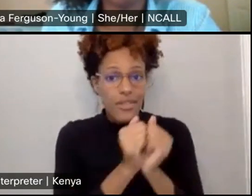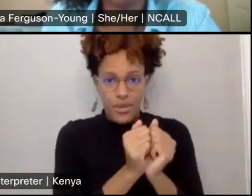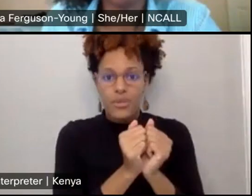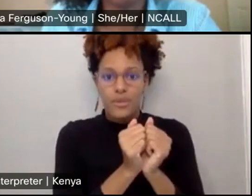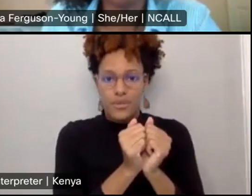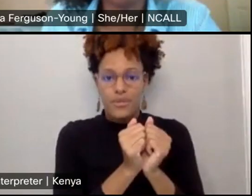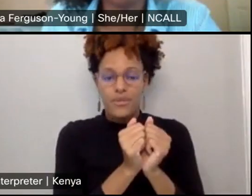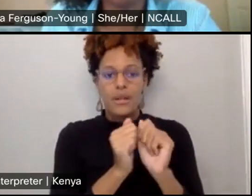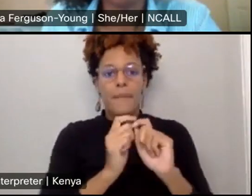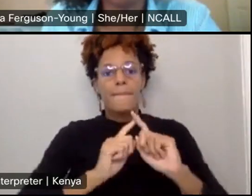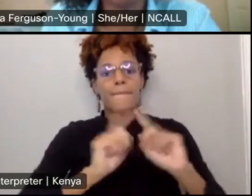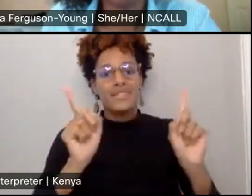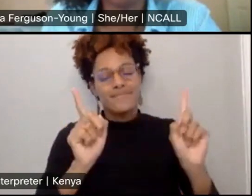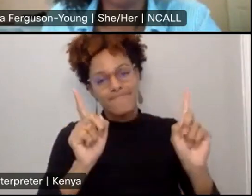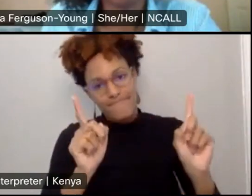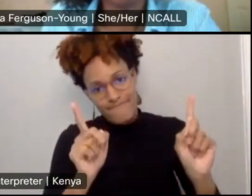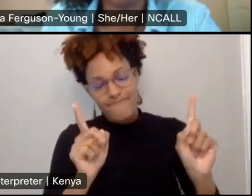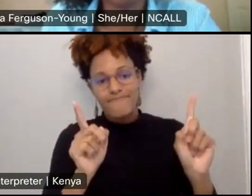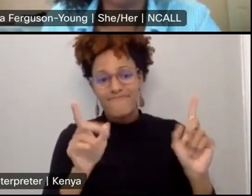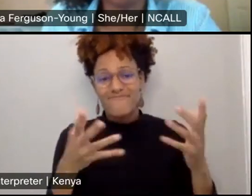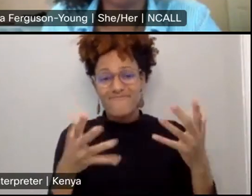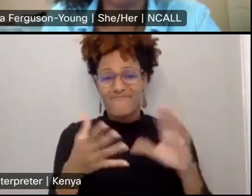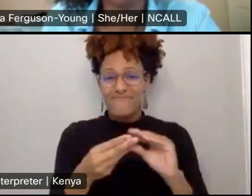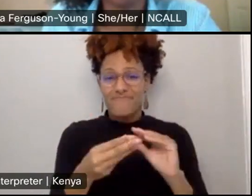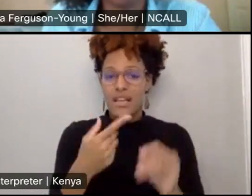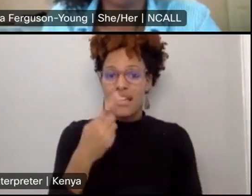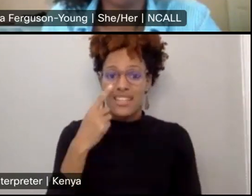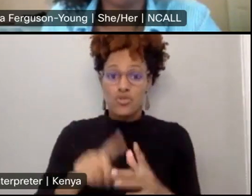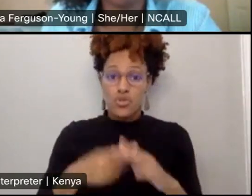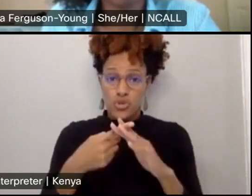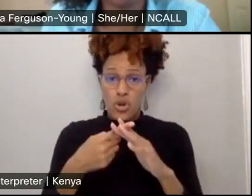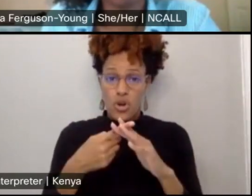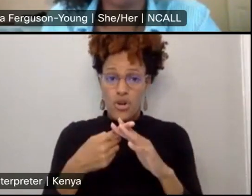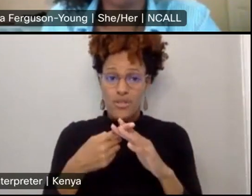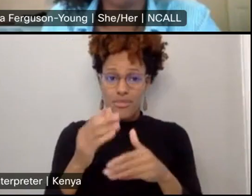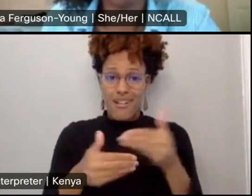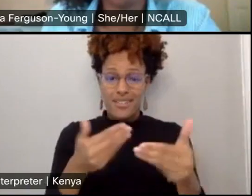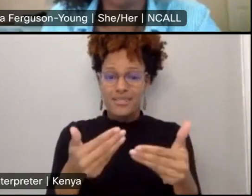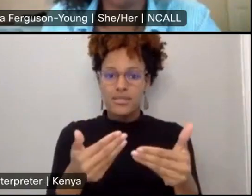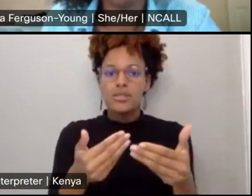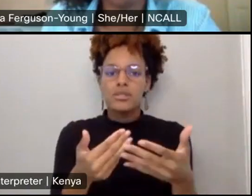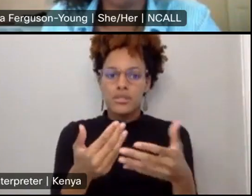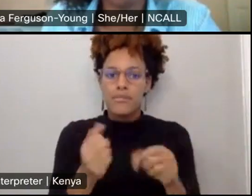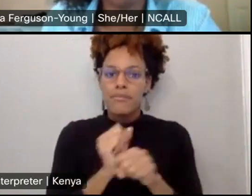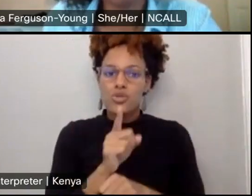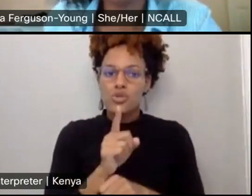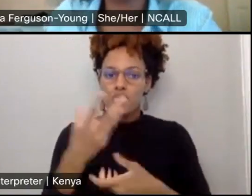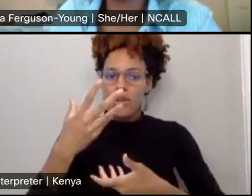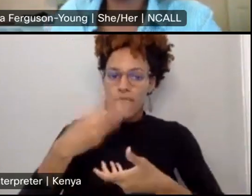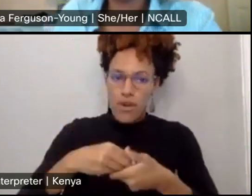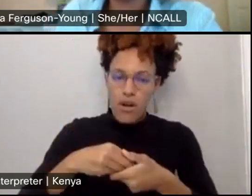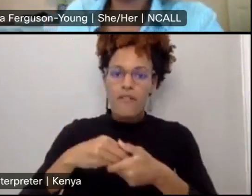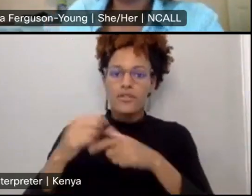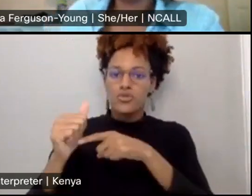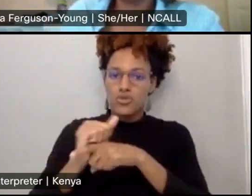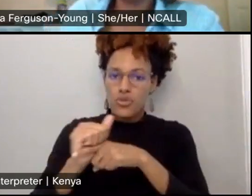But like I said, I think the starting point is just like to make it part of our conversation,